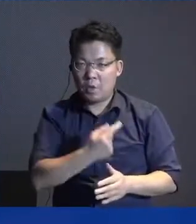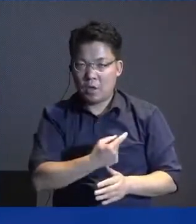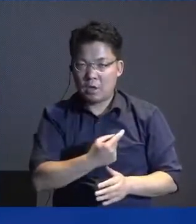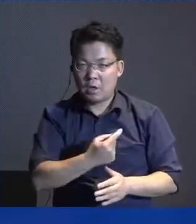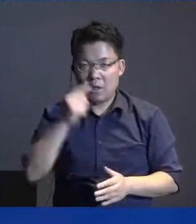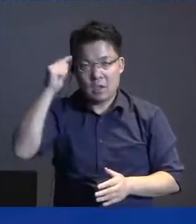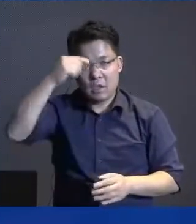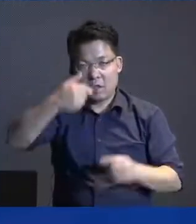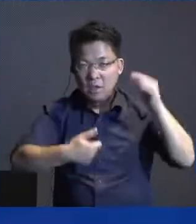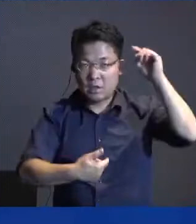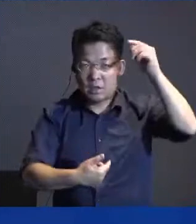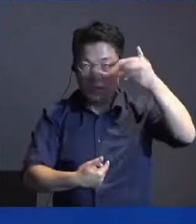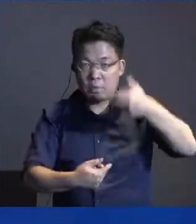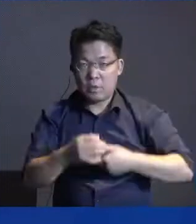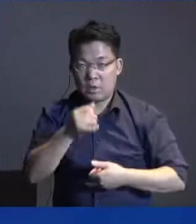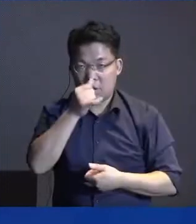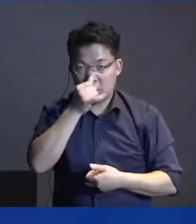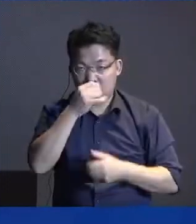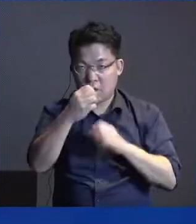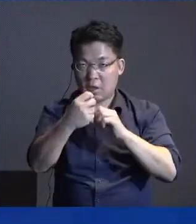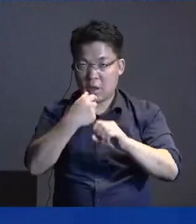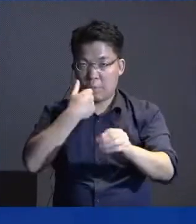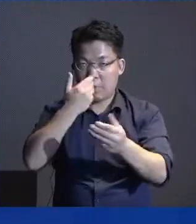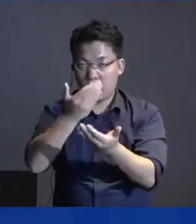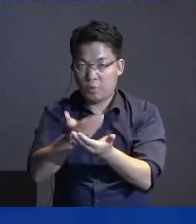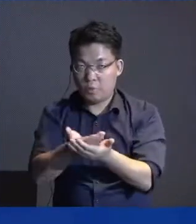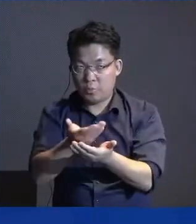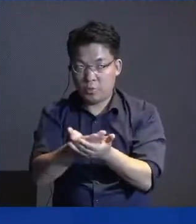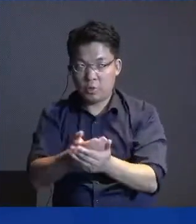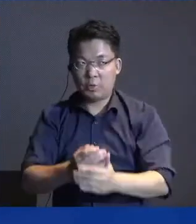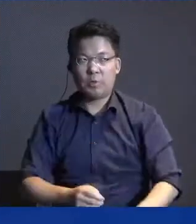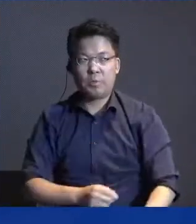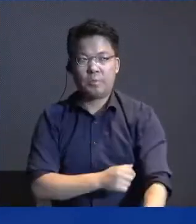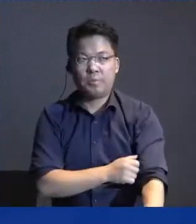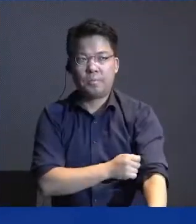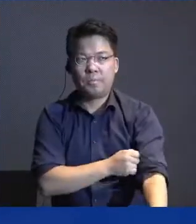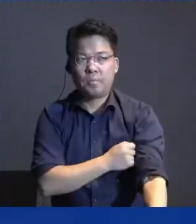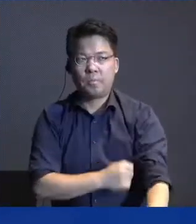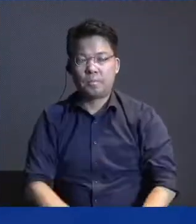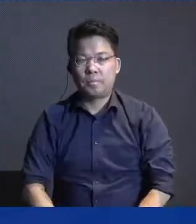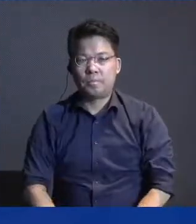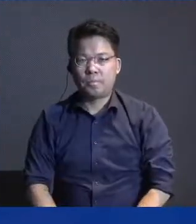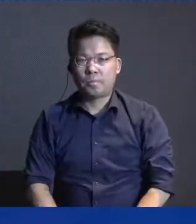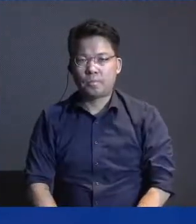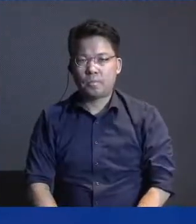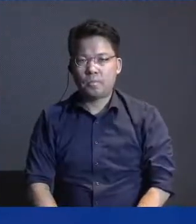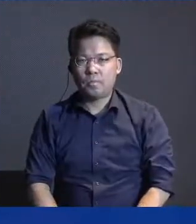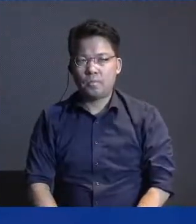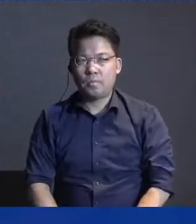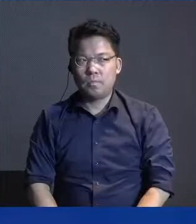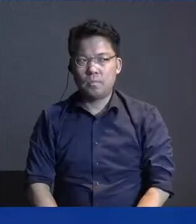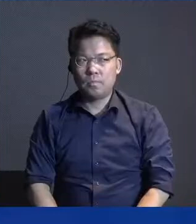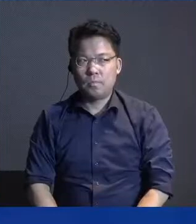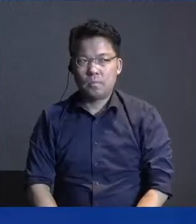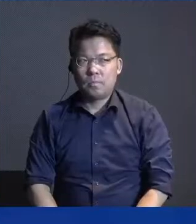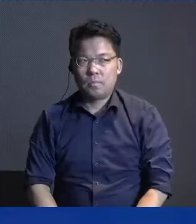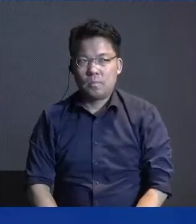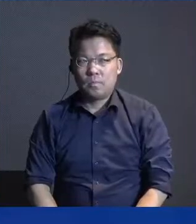probably answer that right now. And then if we have some more questions from the audience